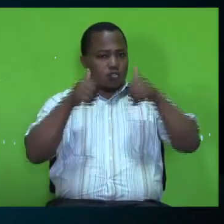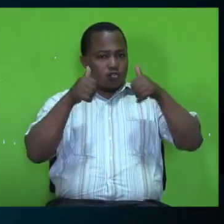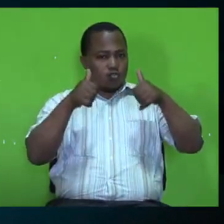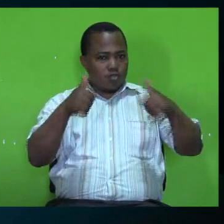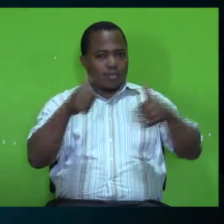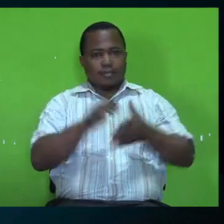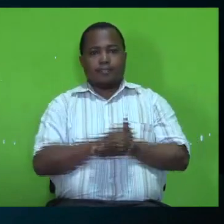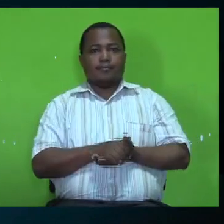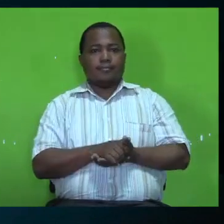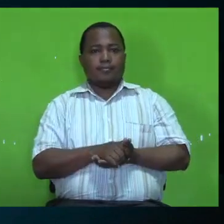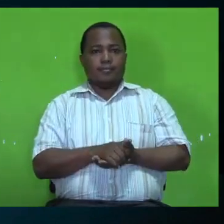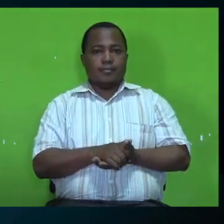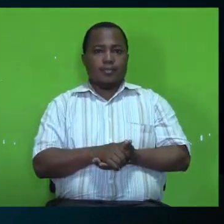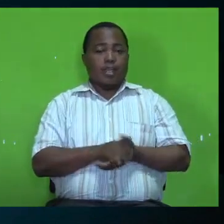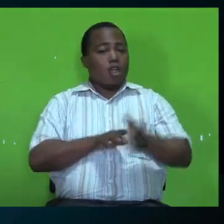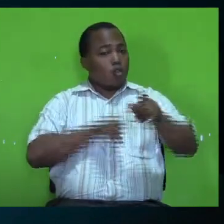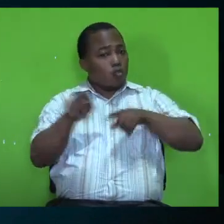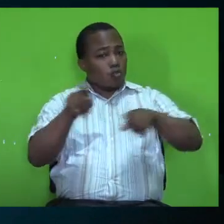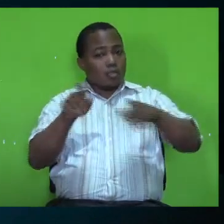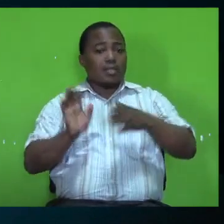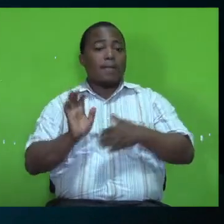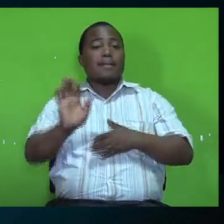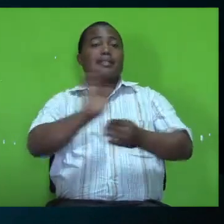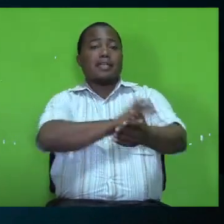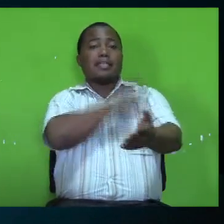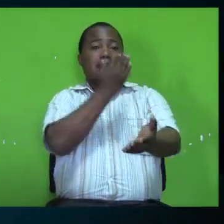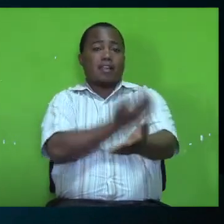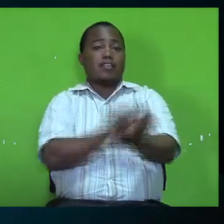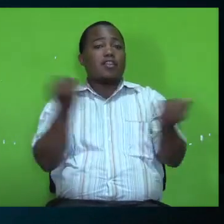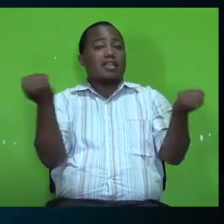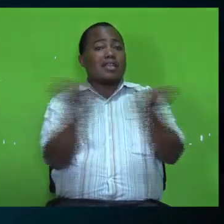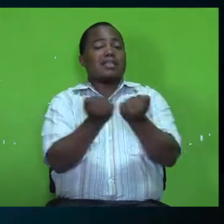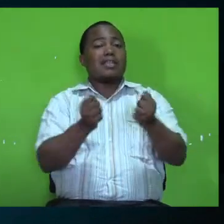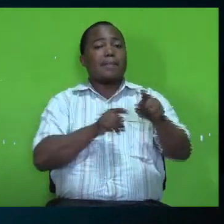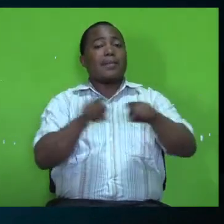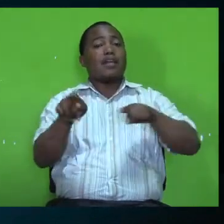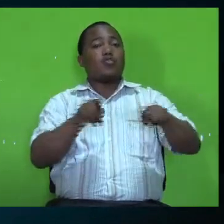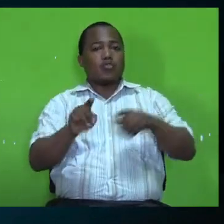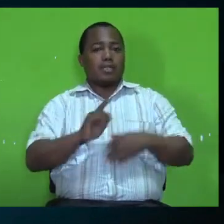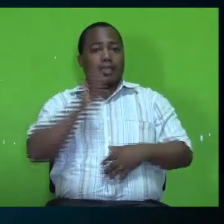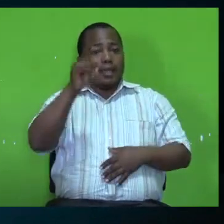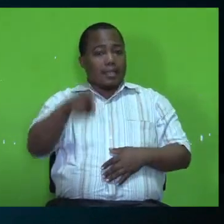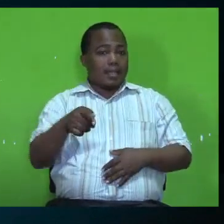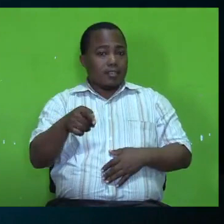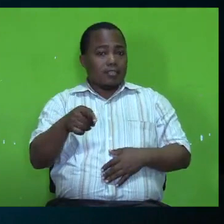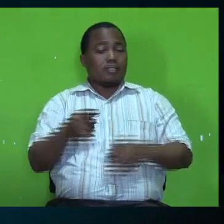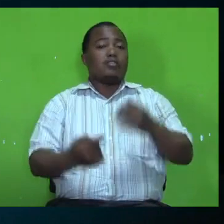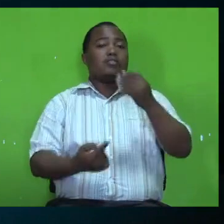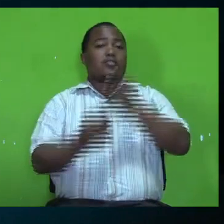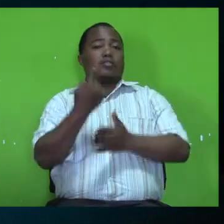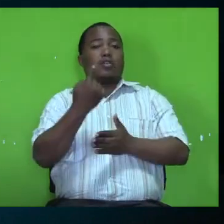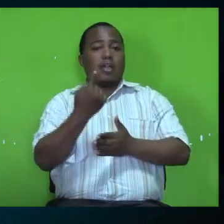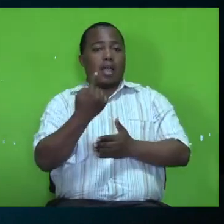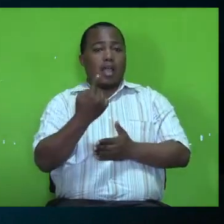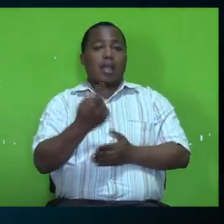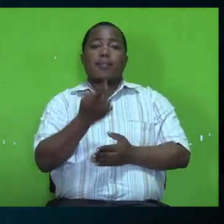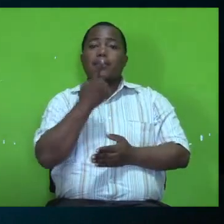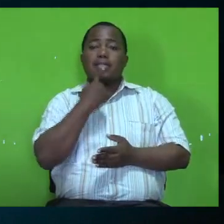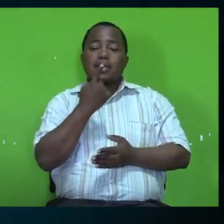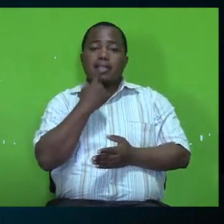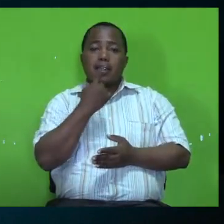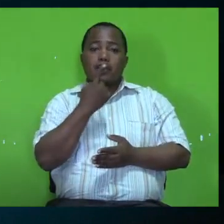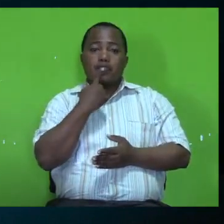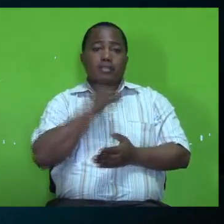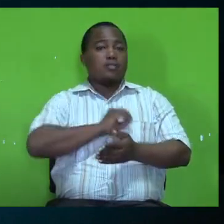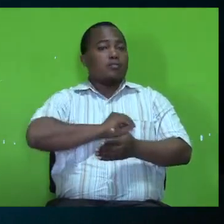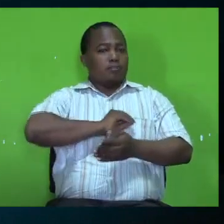dears. Root pressure is the force created by roots that will force water and mineral salts